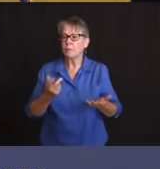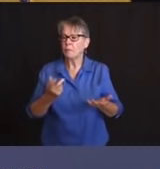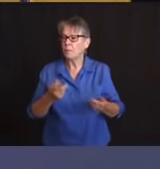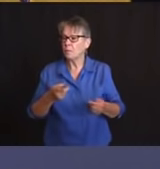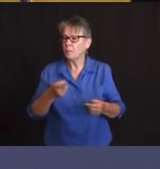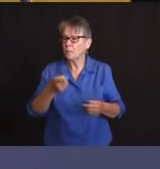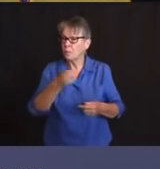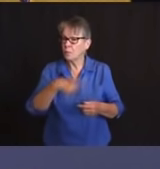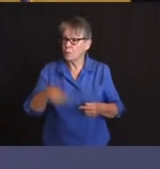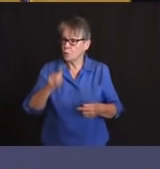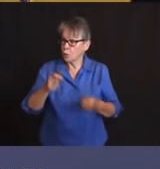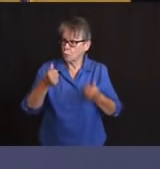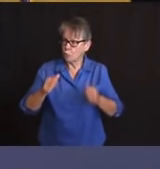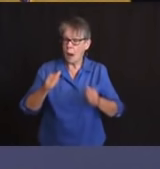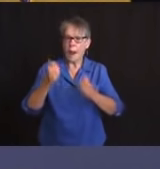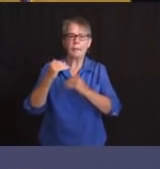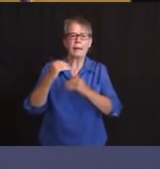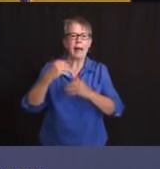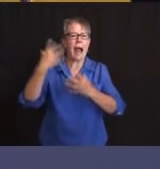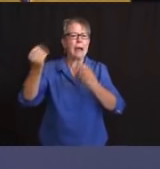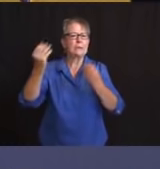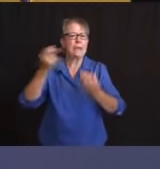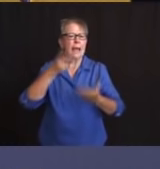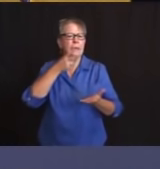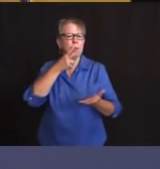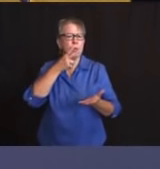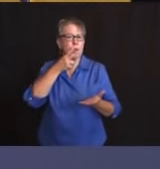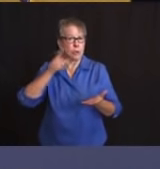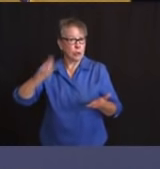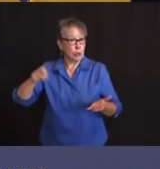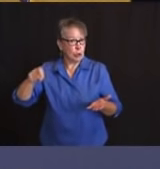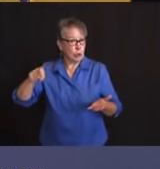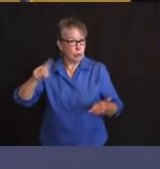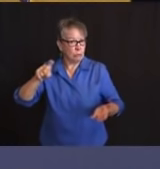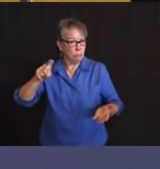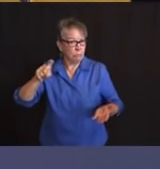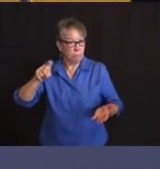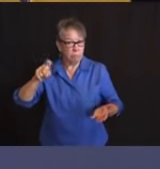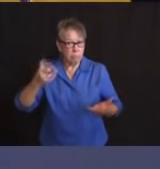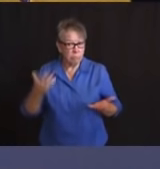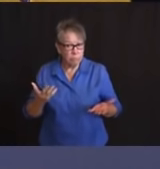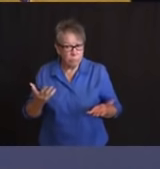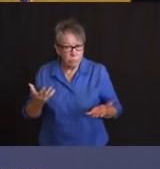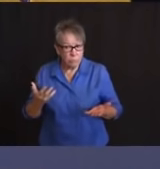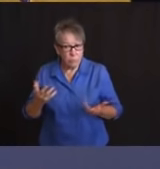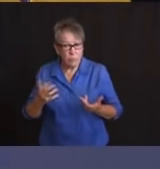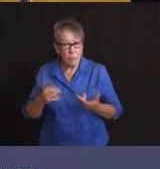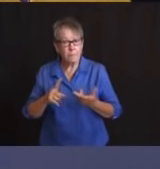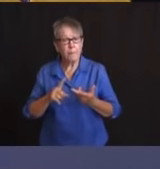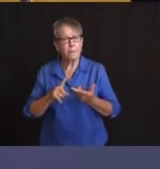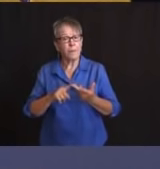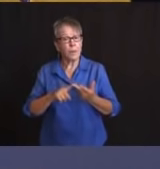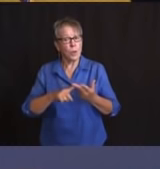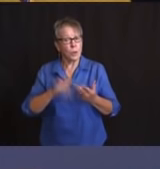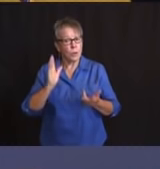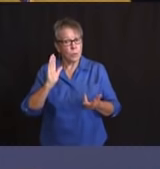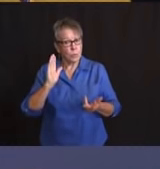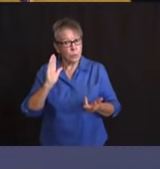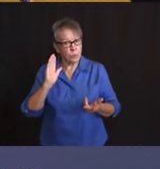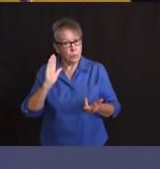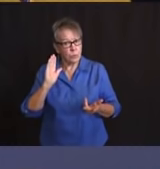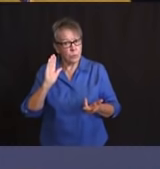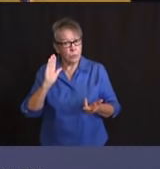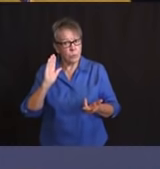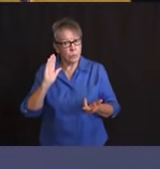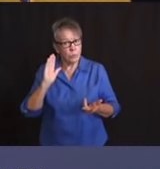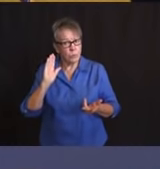you consider issuing an executive order to extend the expiration dates of licenses and registrations to reduce lines? And last one, would you reconsider